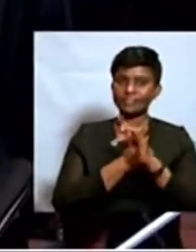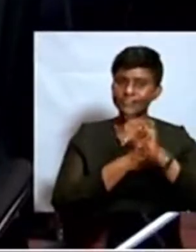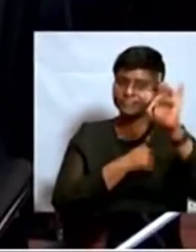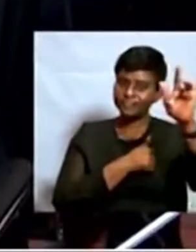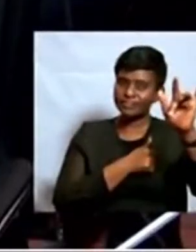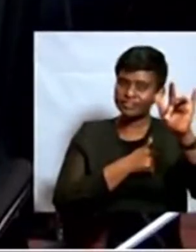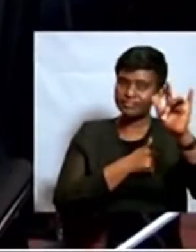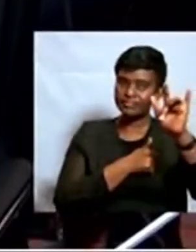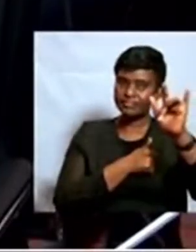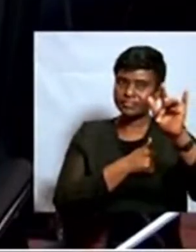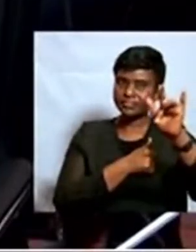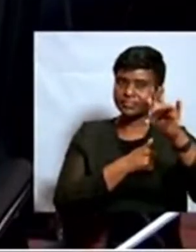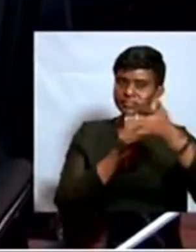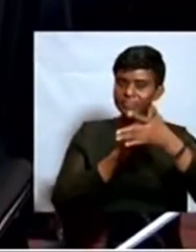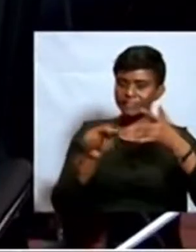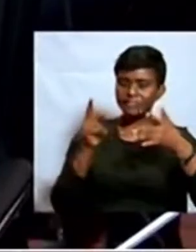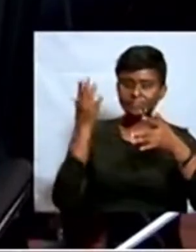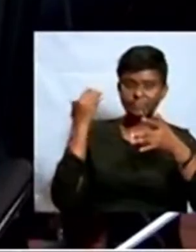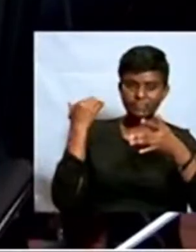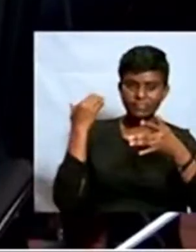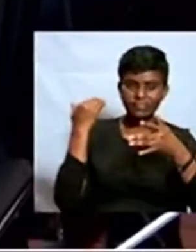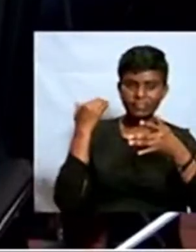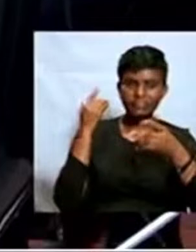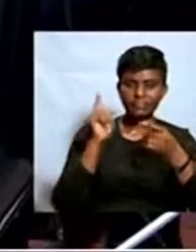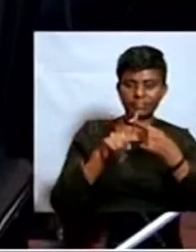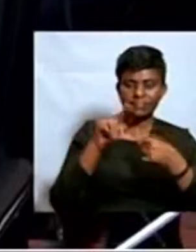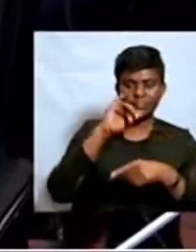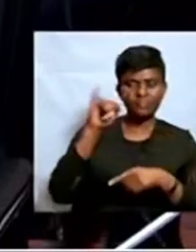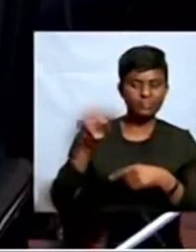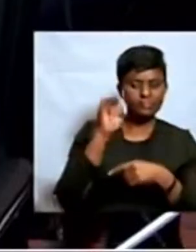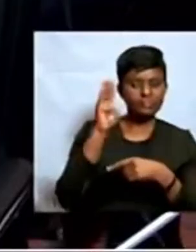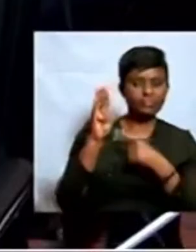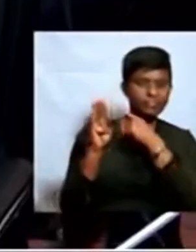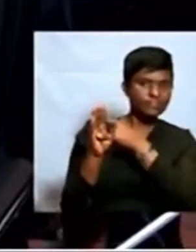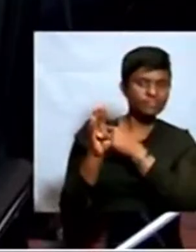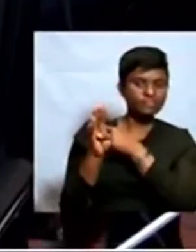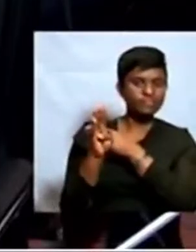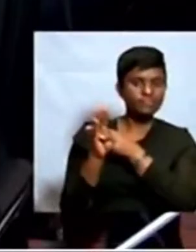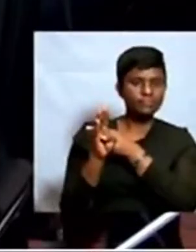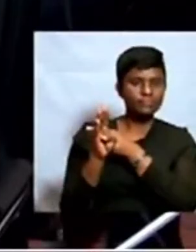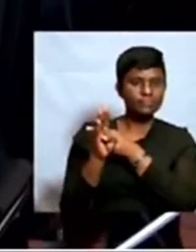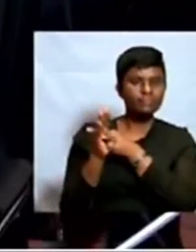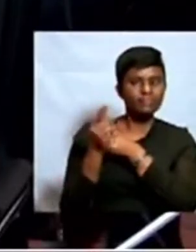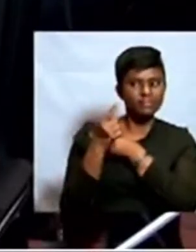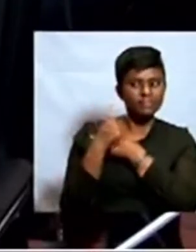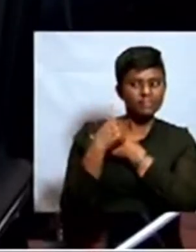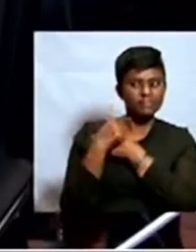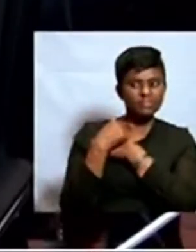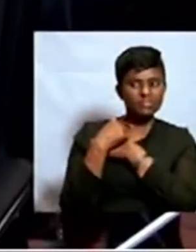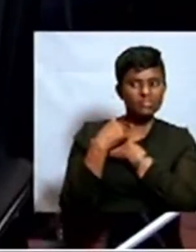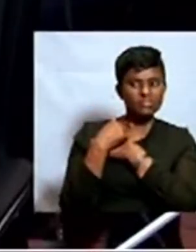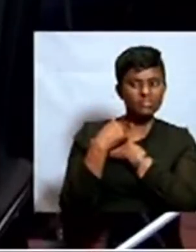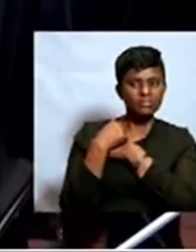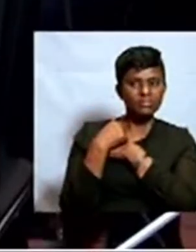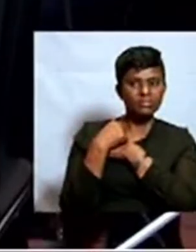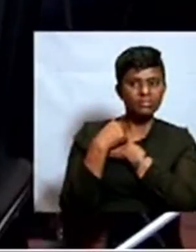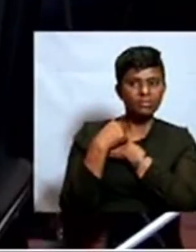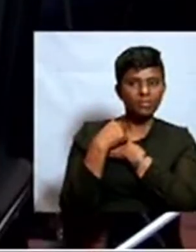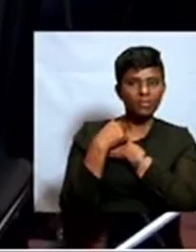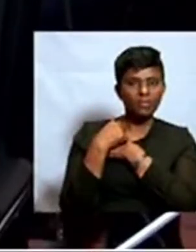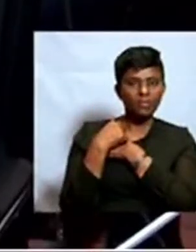recently, a week, I think, ago to Johannesburg, and I was appalled at the